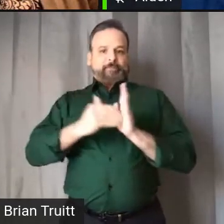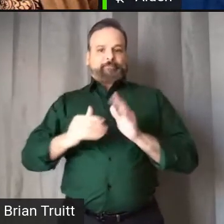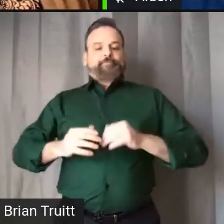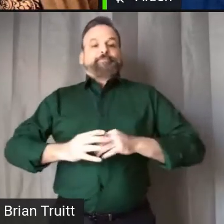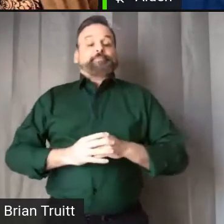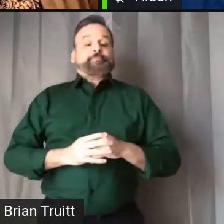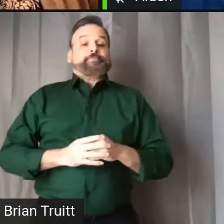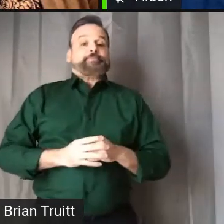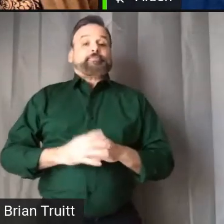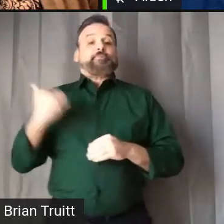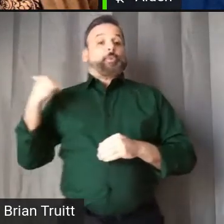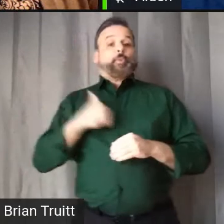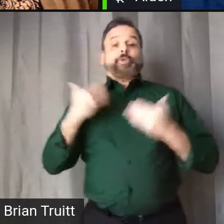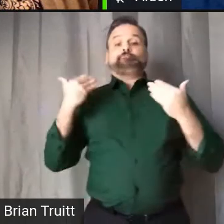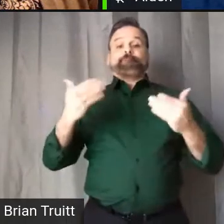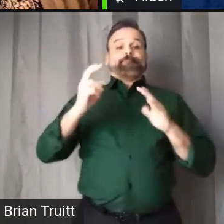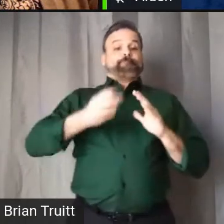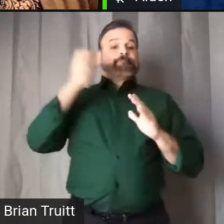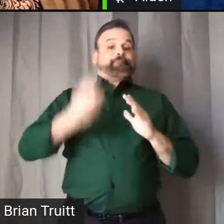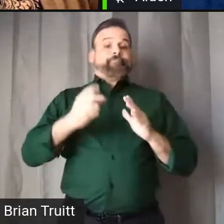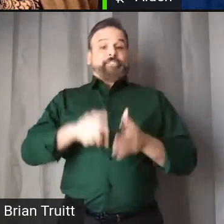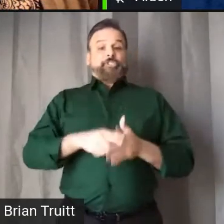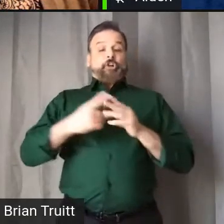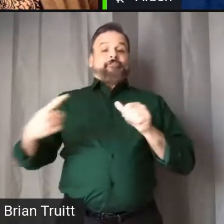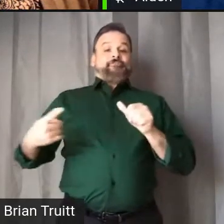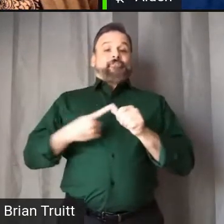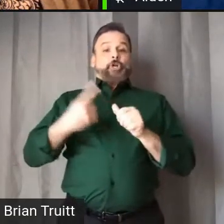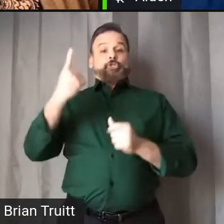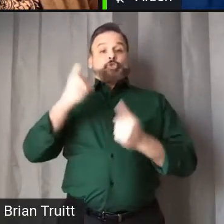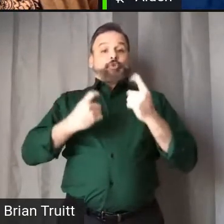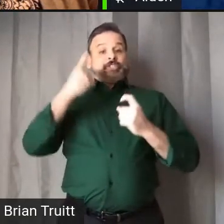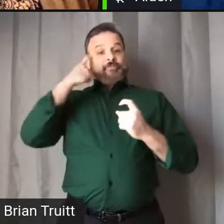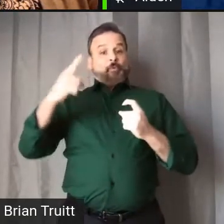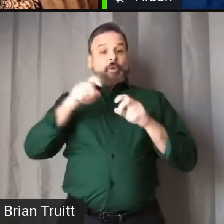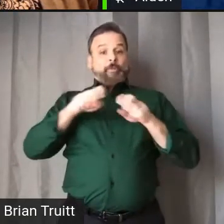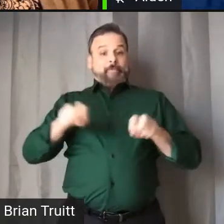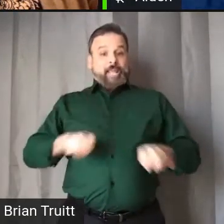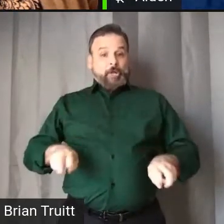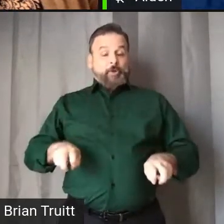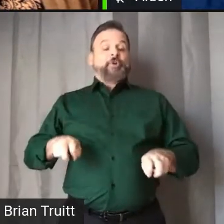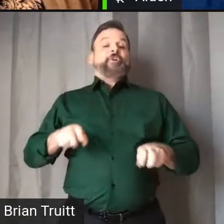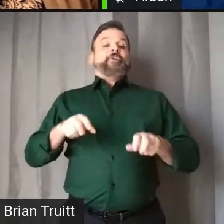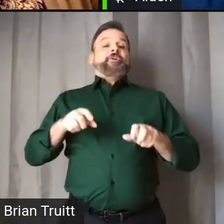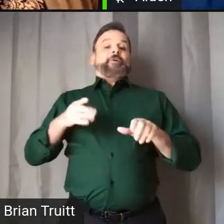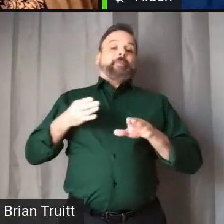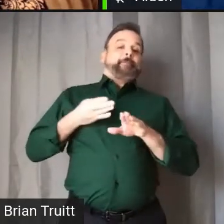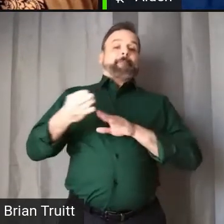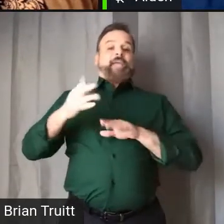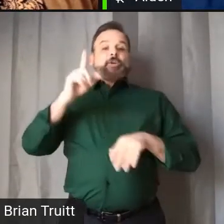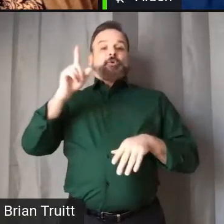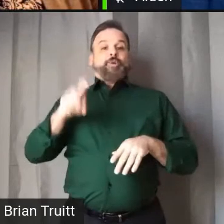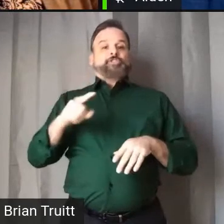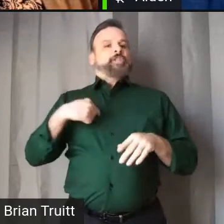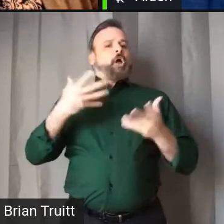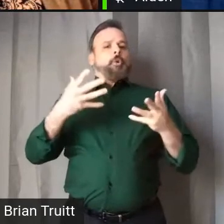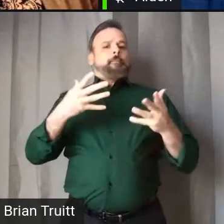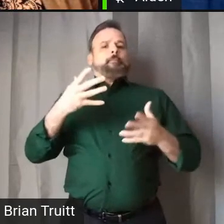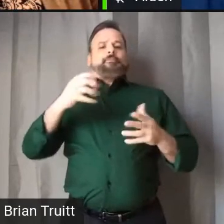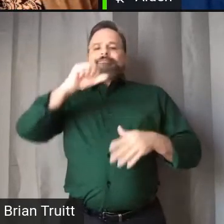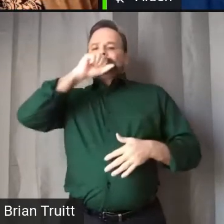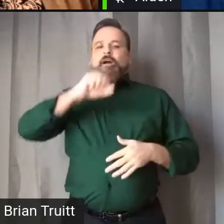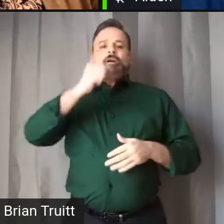So we'll dive right into this first question for the panel, the question of the hour. I'd love to hear from each of you